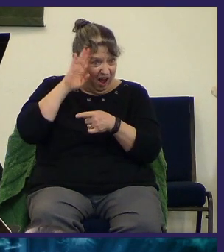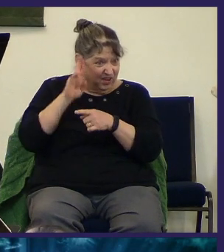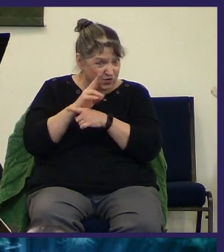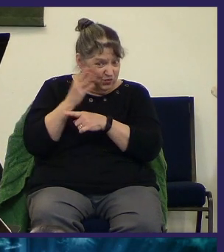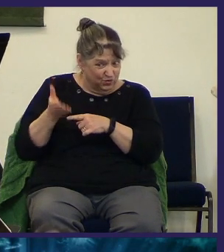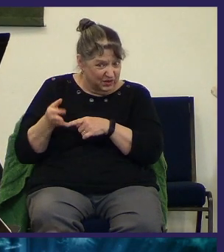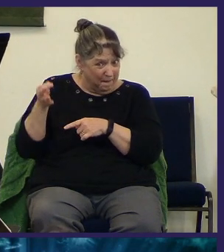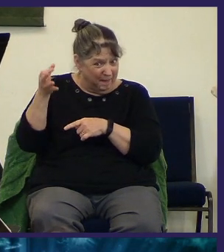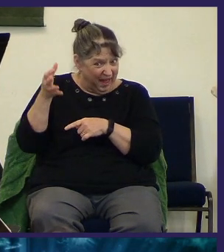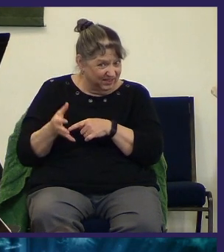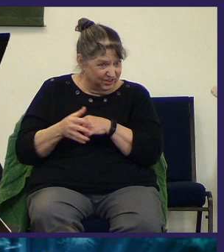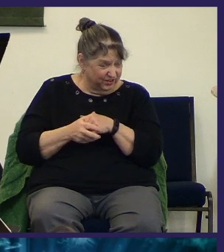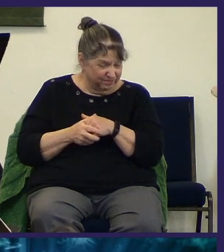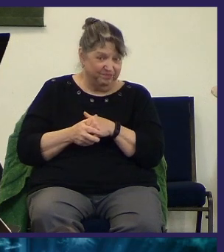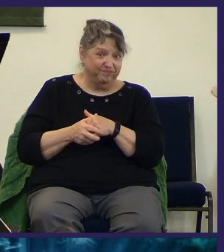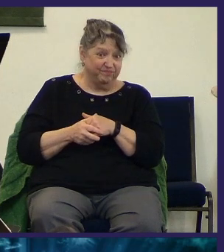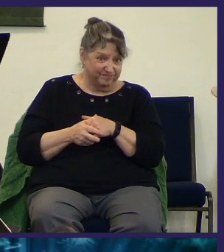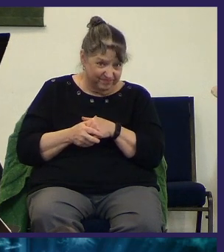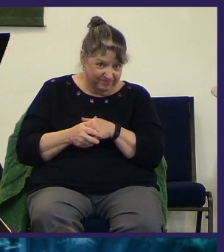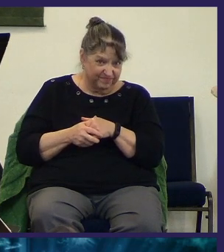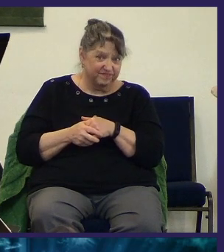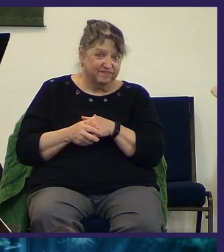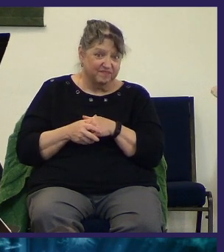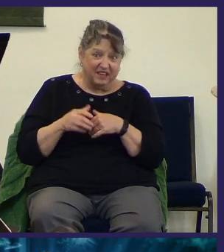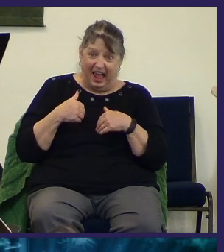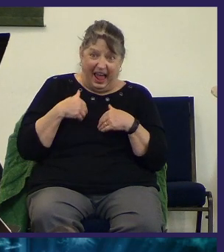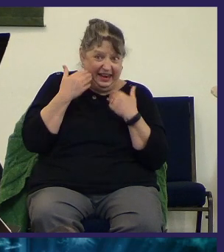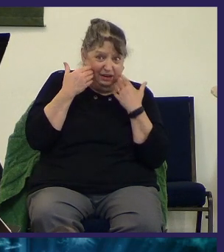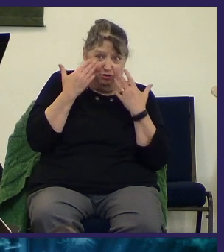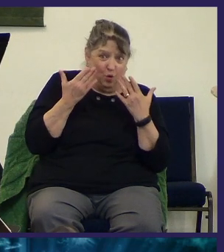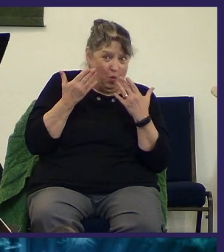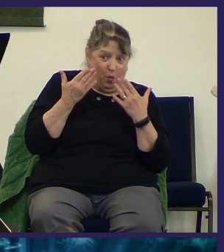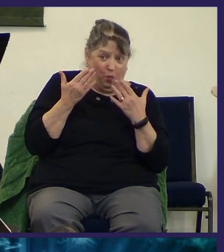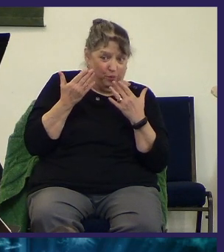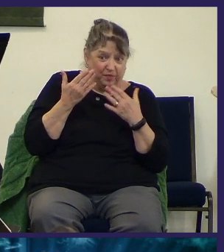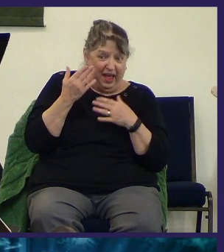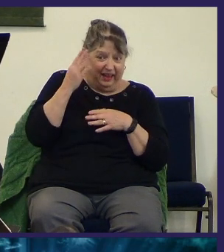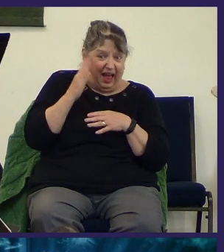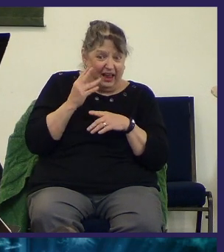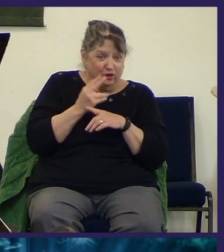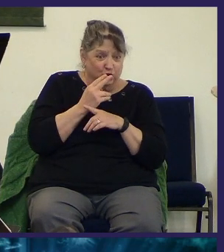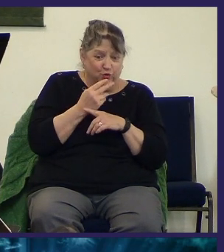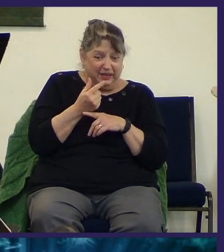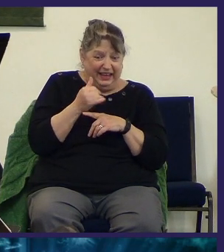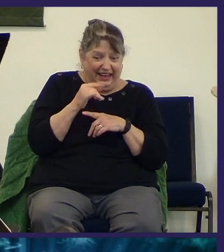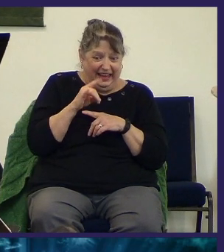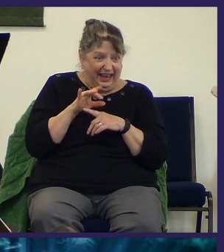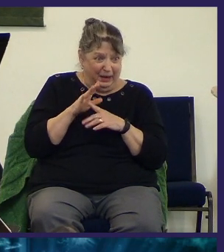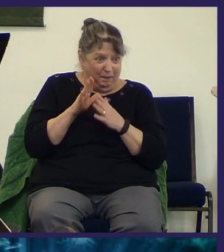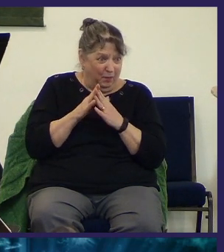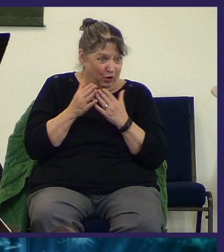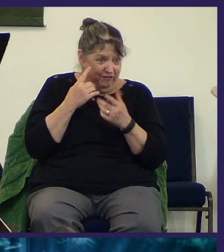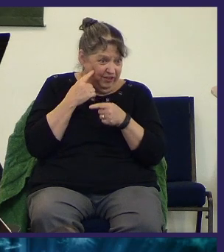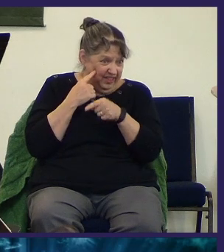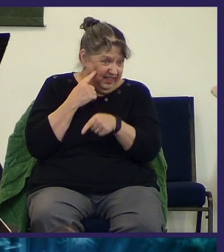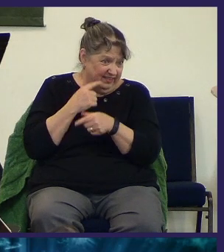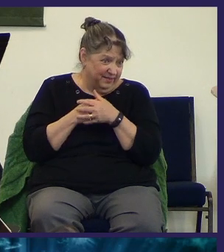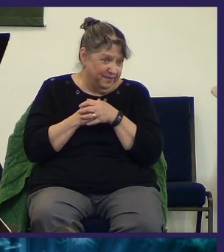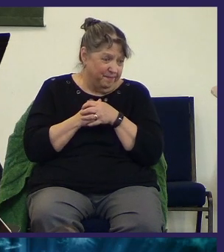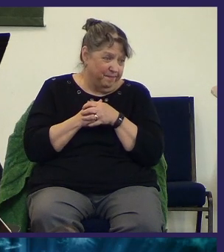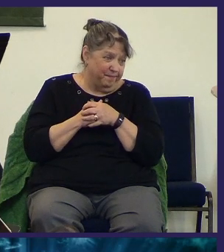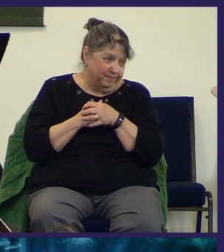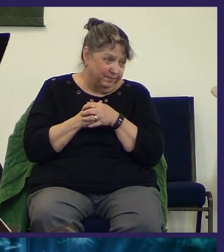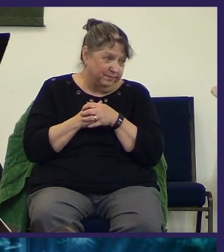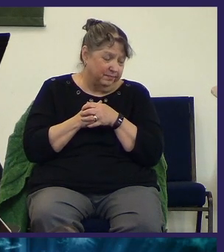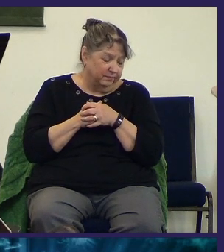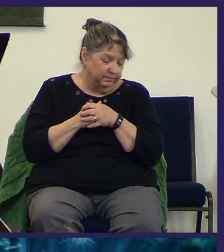just a godly man i and i never knew he was through a new testament through god's word that he got